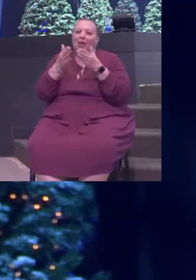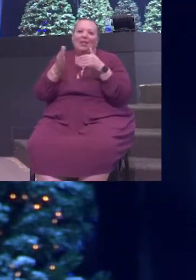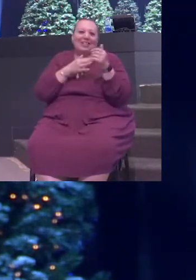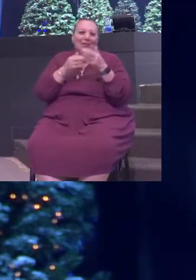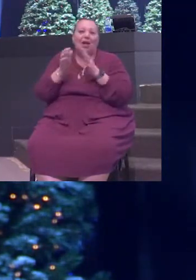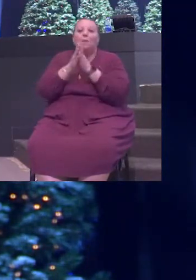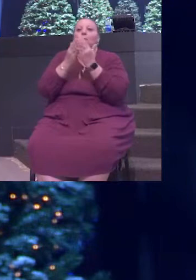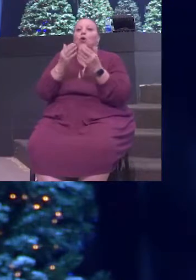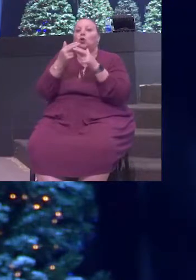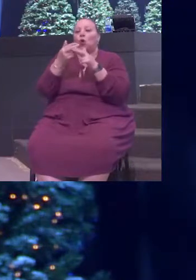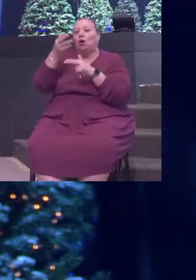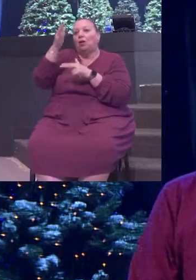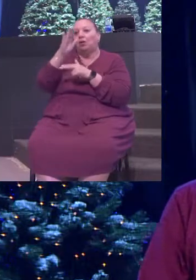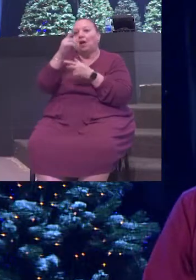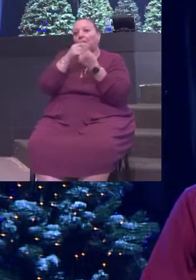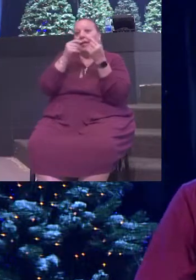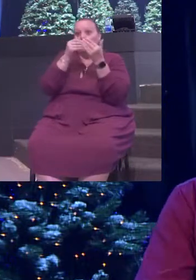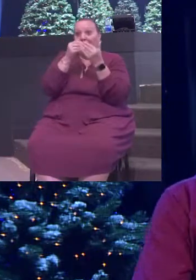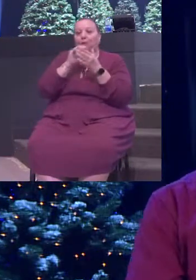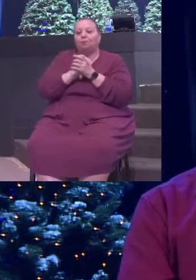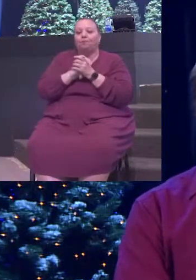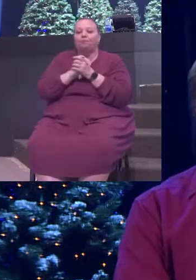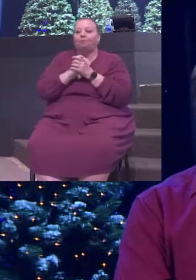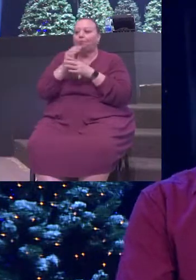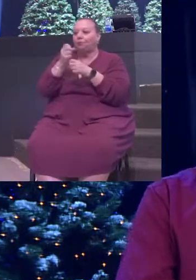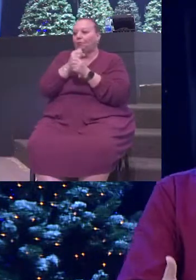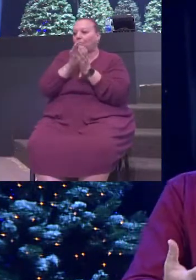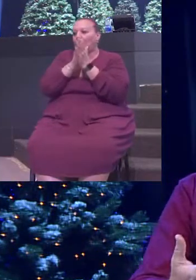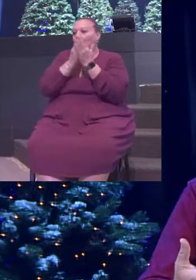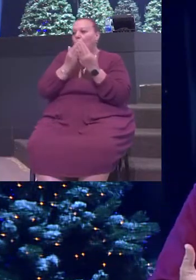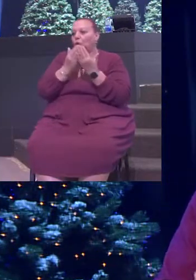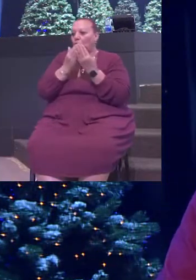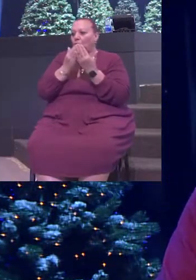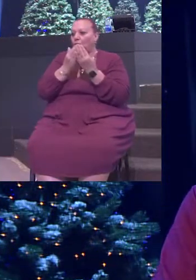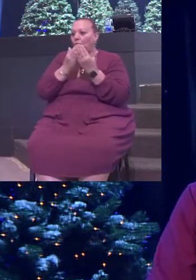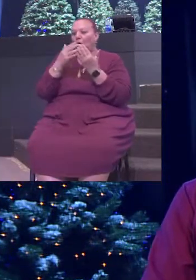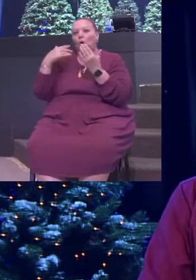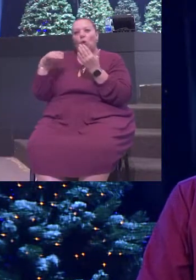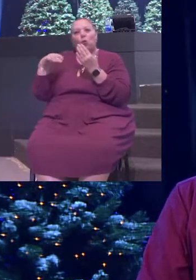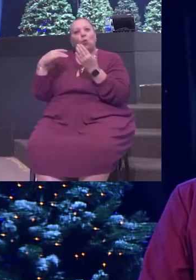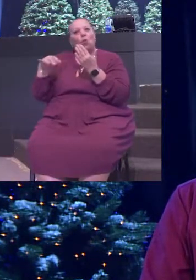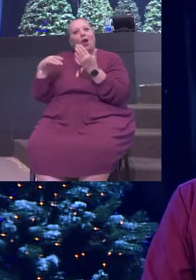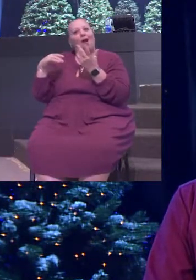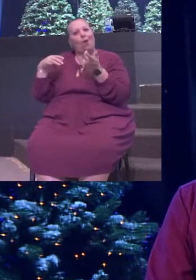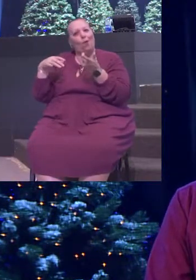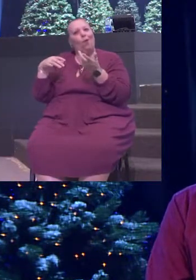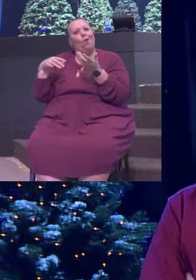that had come out called God Came Near. And when I got it, it was like, wow, this is